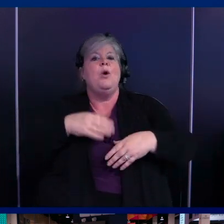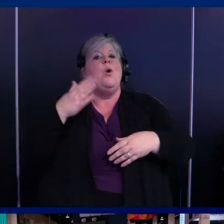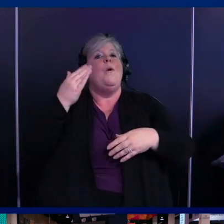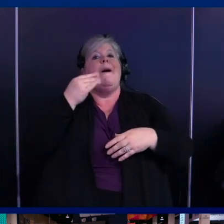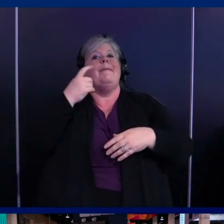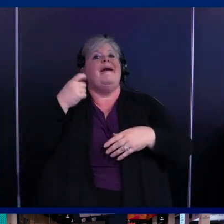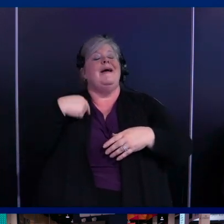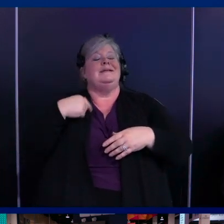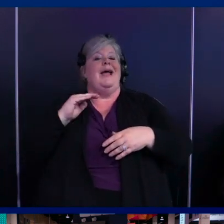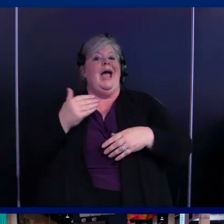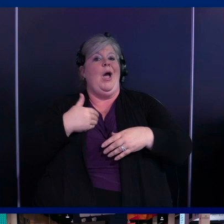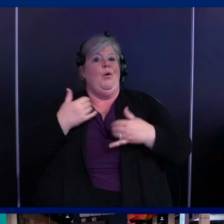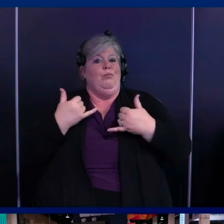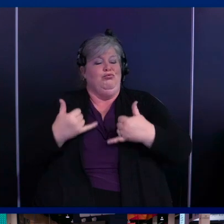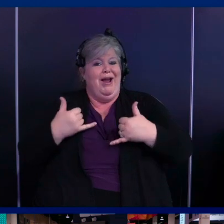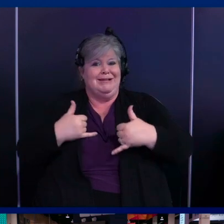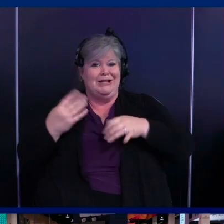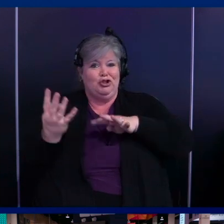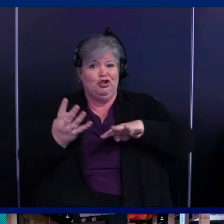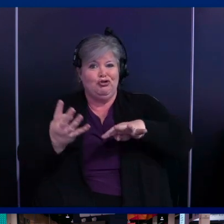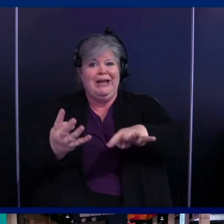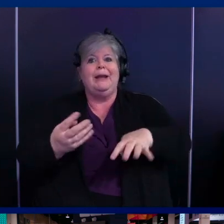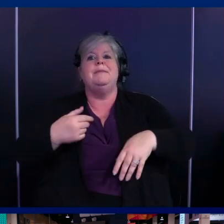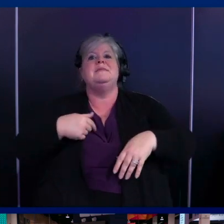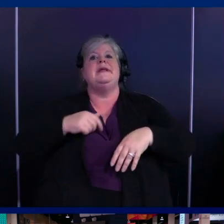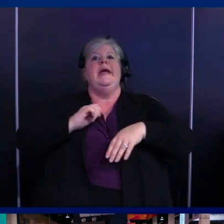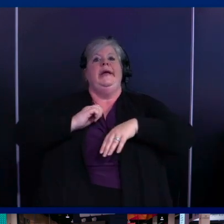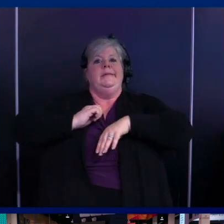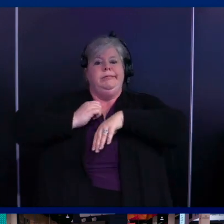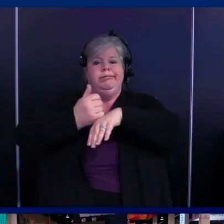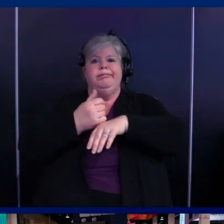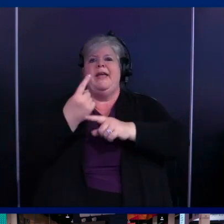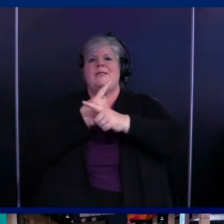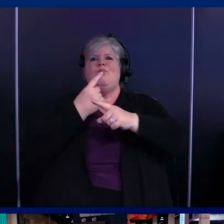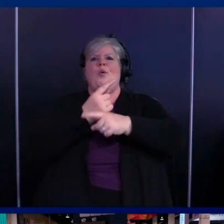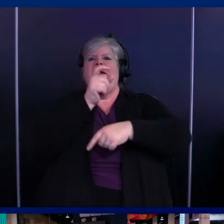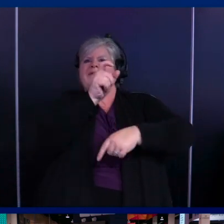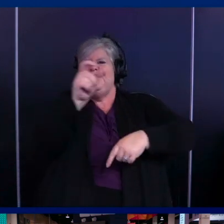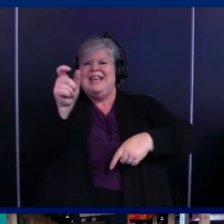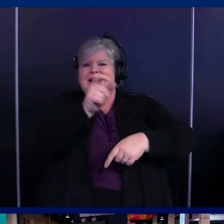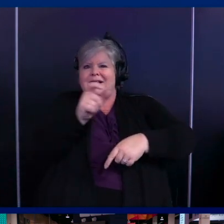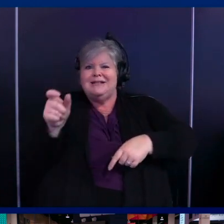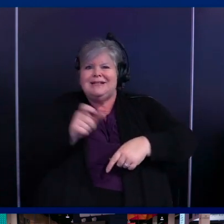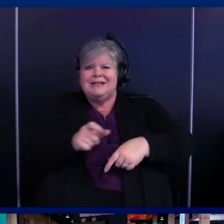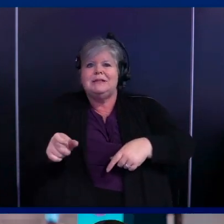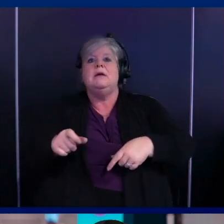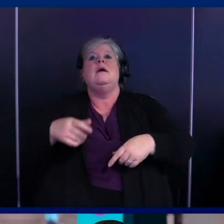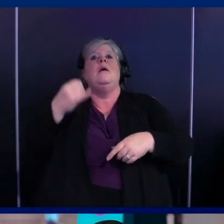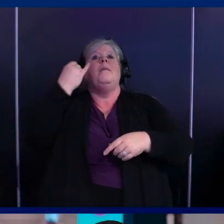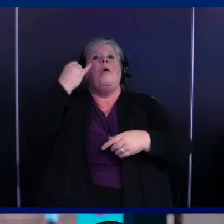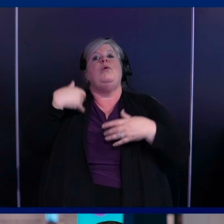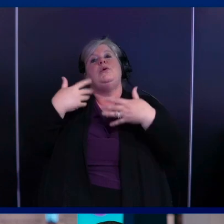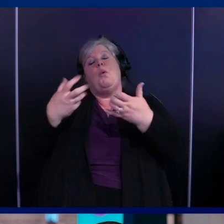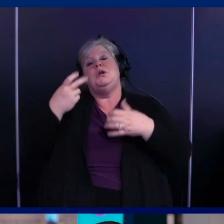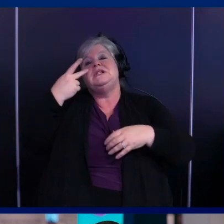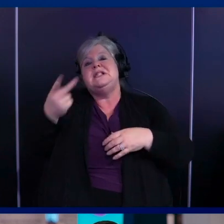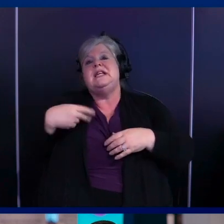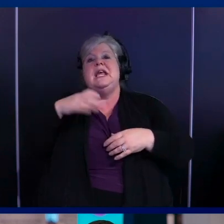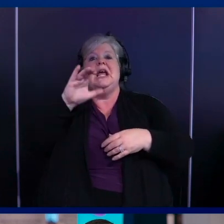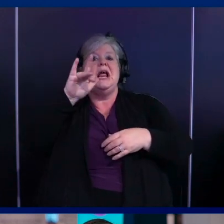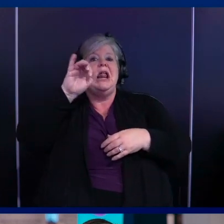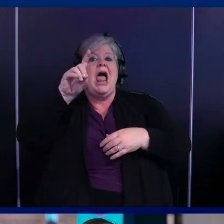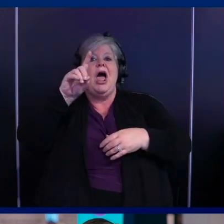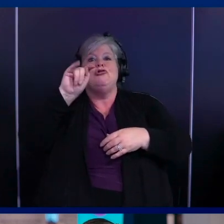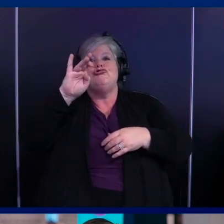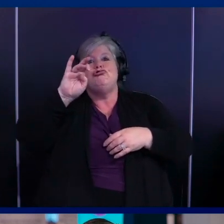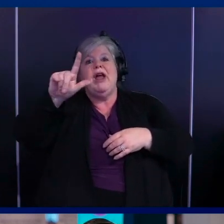to the fields that the various rules expect. So let's say I want to look at CloudTrail logs. And